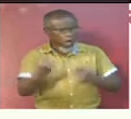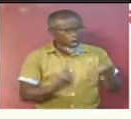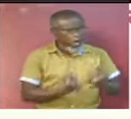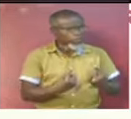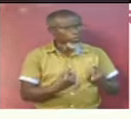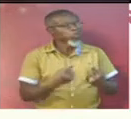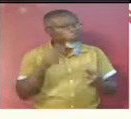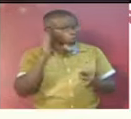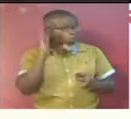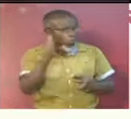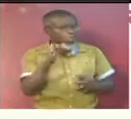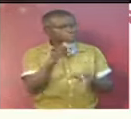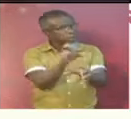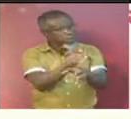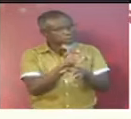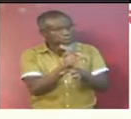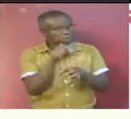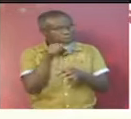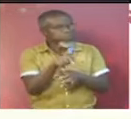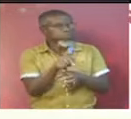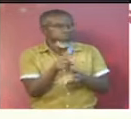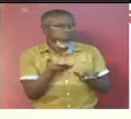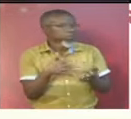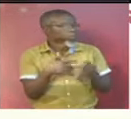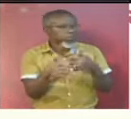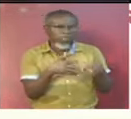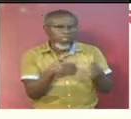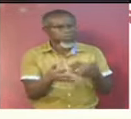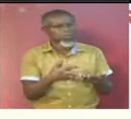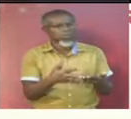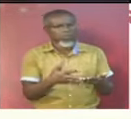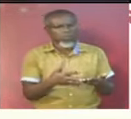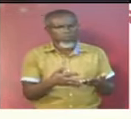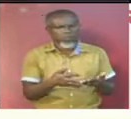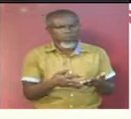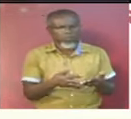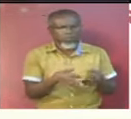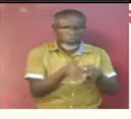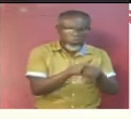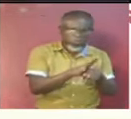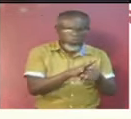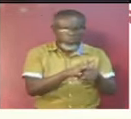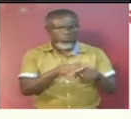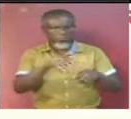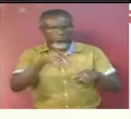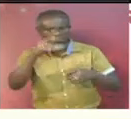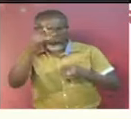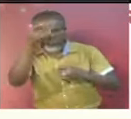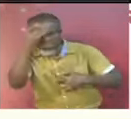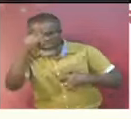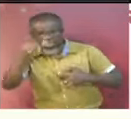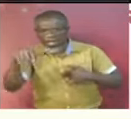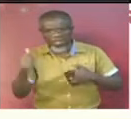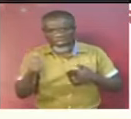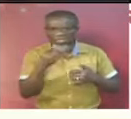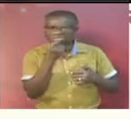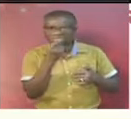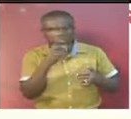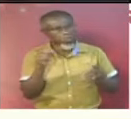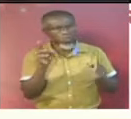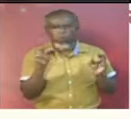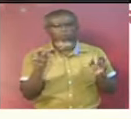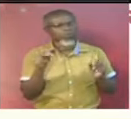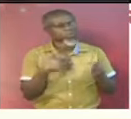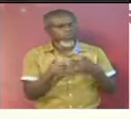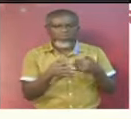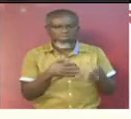the completeness of that data I can't necessarily speak to. I do believe that somewhere in the notes there will be the documentation of nationality,